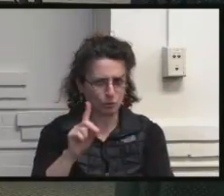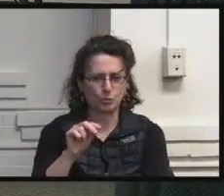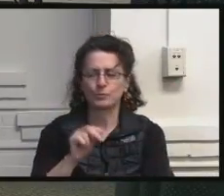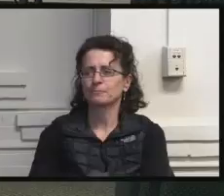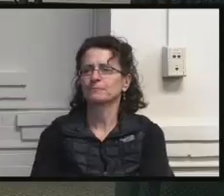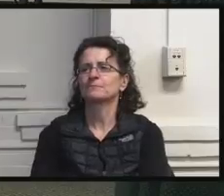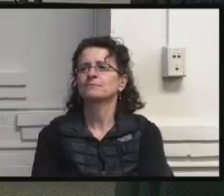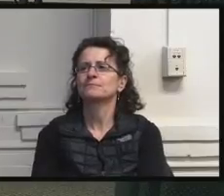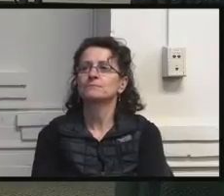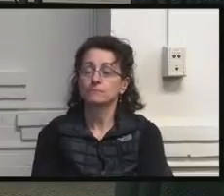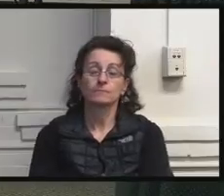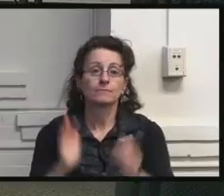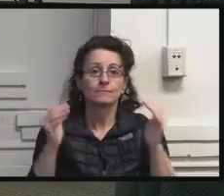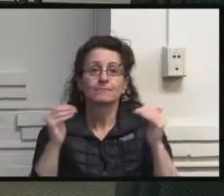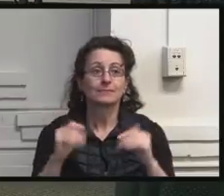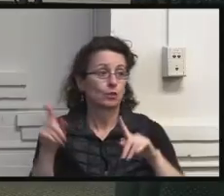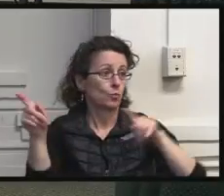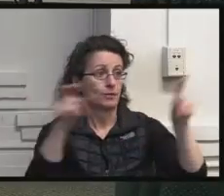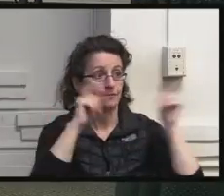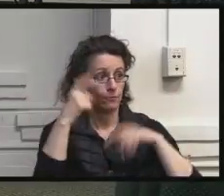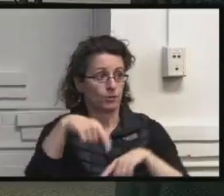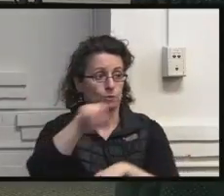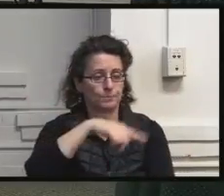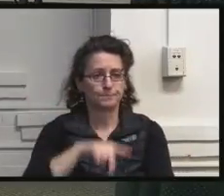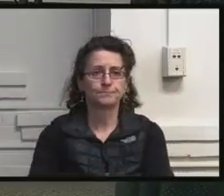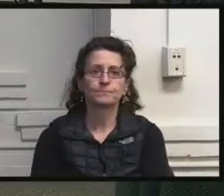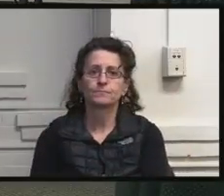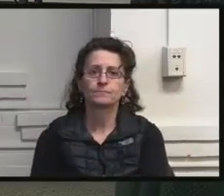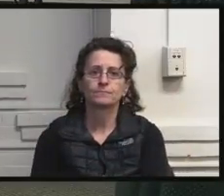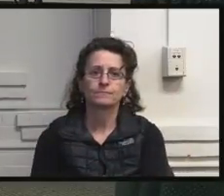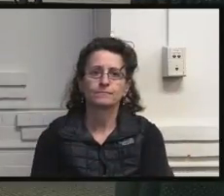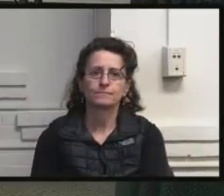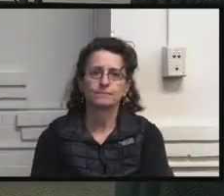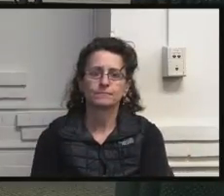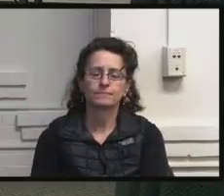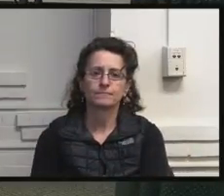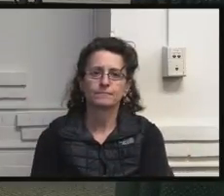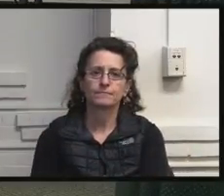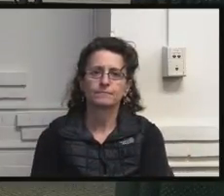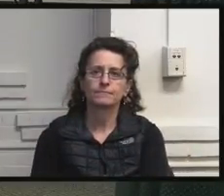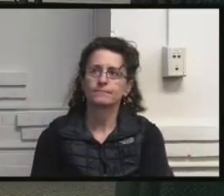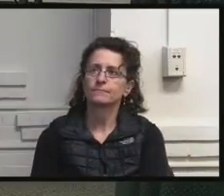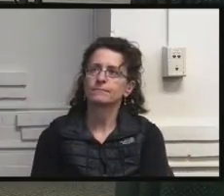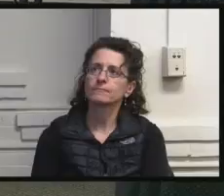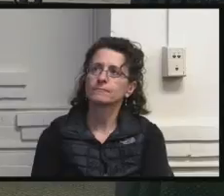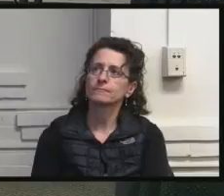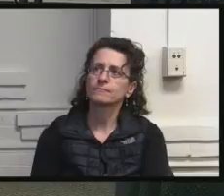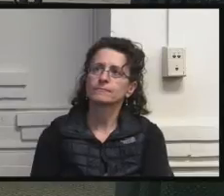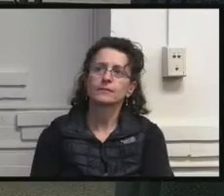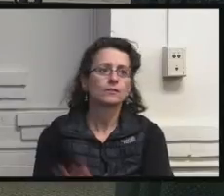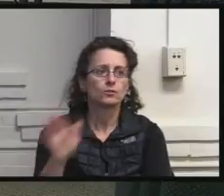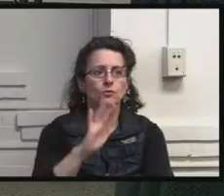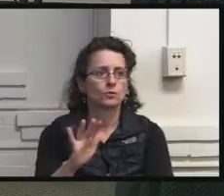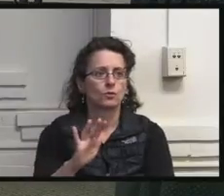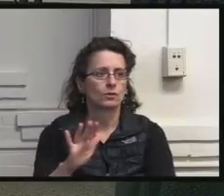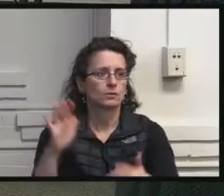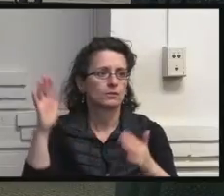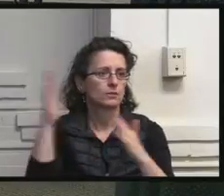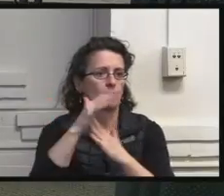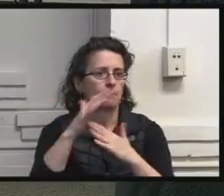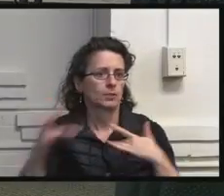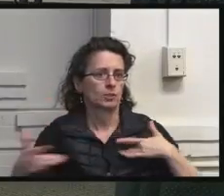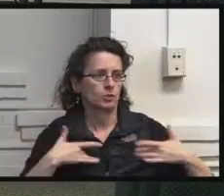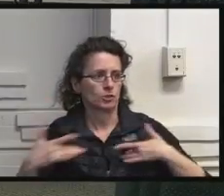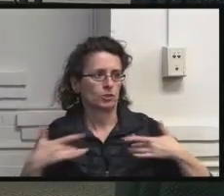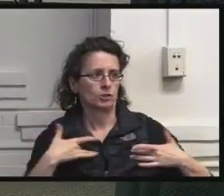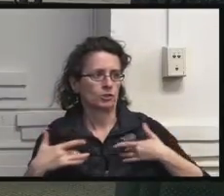So that leads us to our next polling question. Which would you be most concerned about? And you've got your list here, you know. And if anybody can't